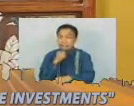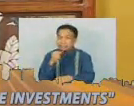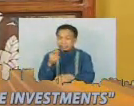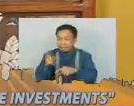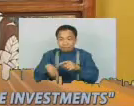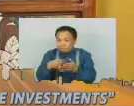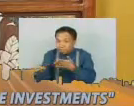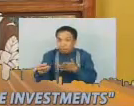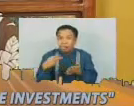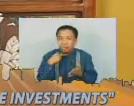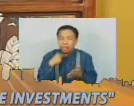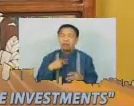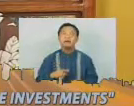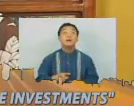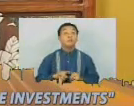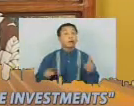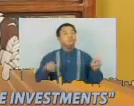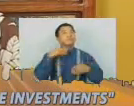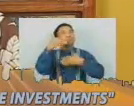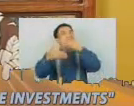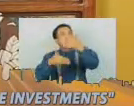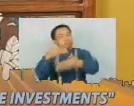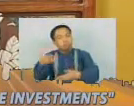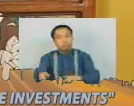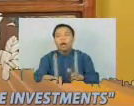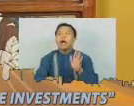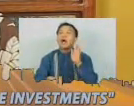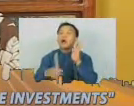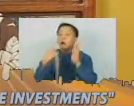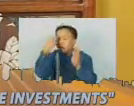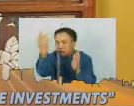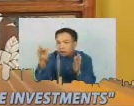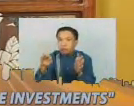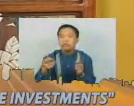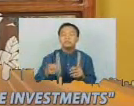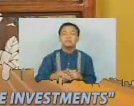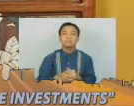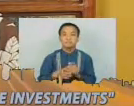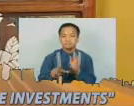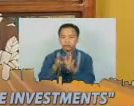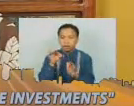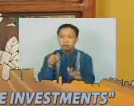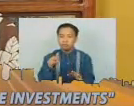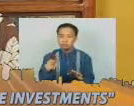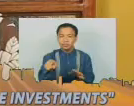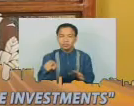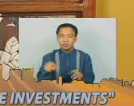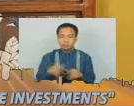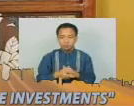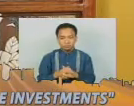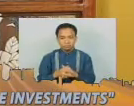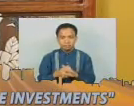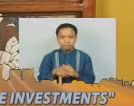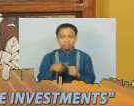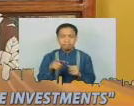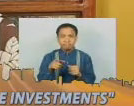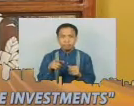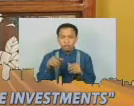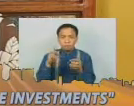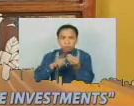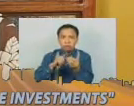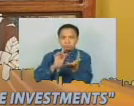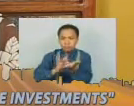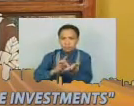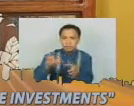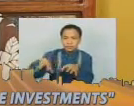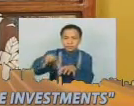this, community medicine, then I saw resources. Kaya pala hindi siya pinadala ng pera ng Diyos kasi ayaw niya pabilhin tayo unless we know how to use